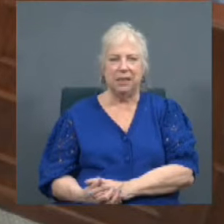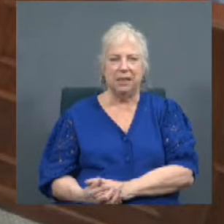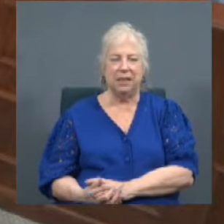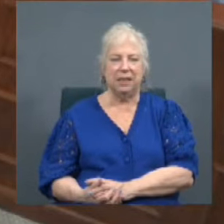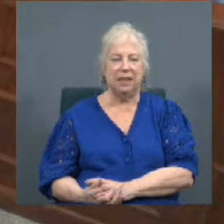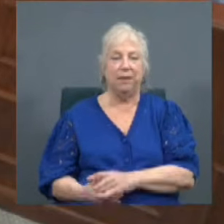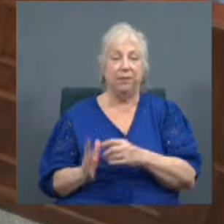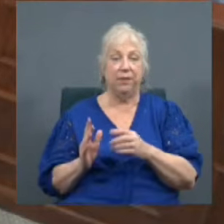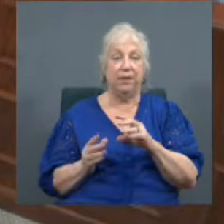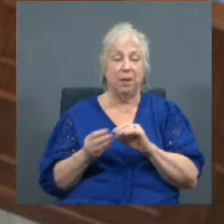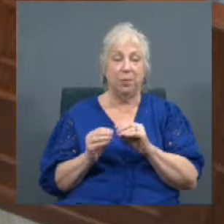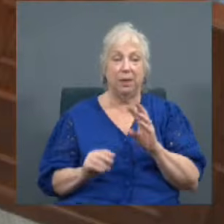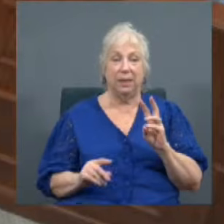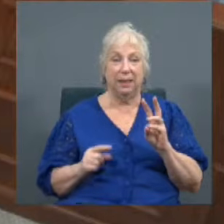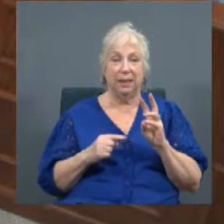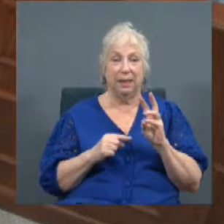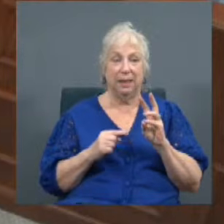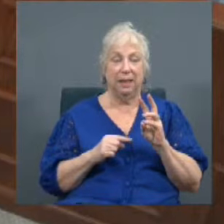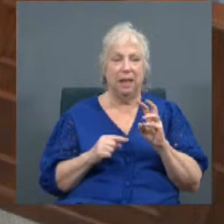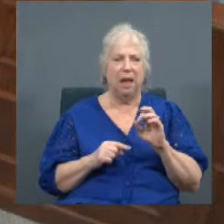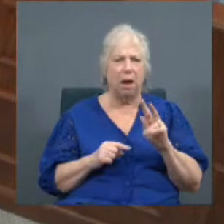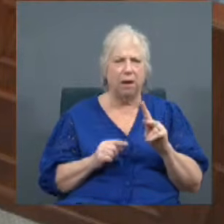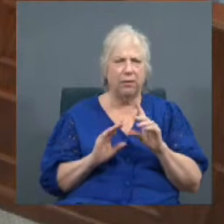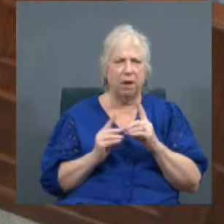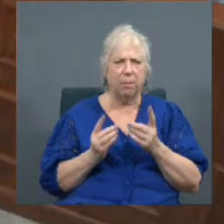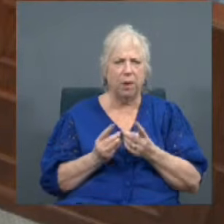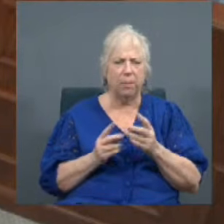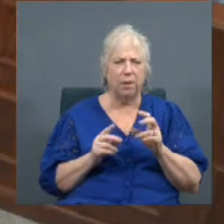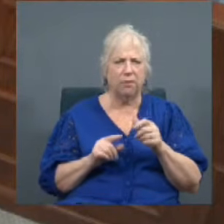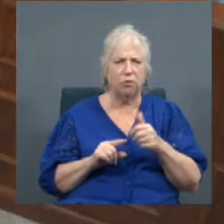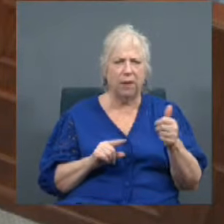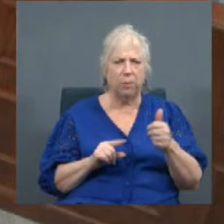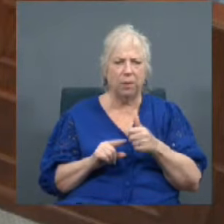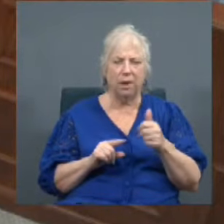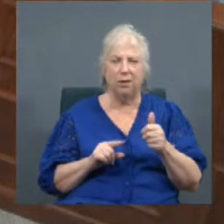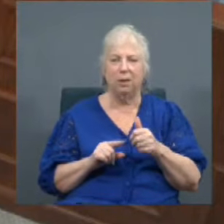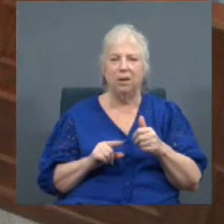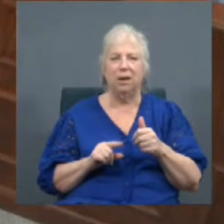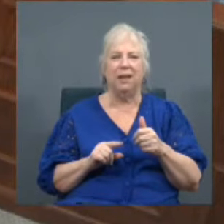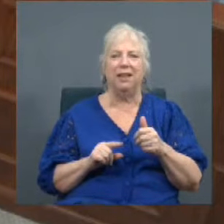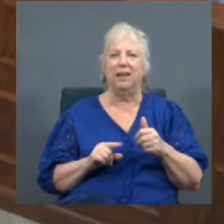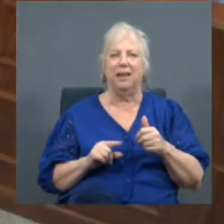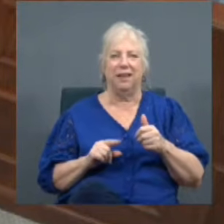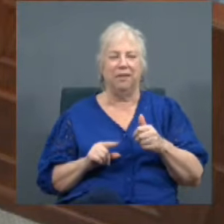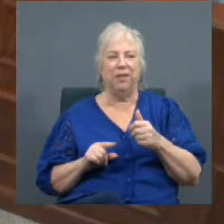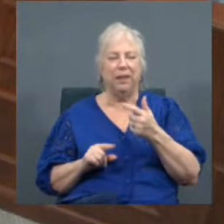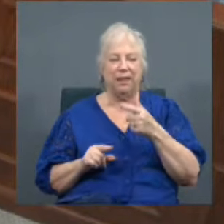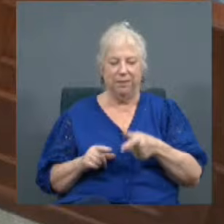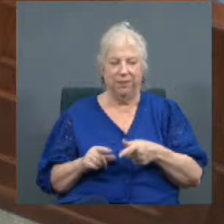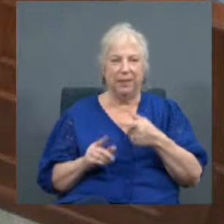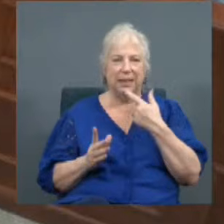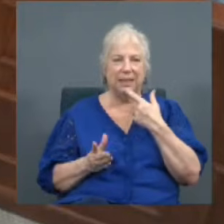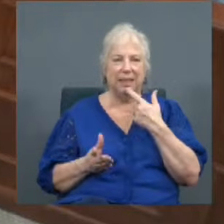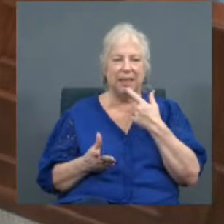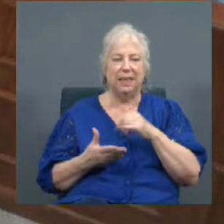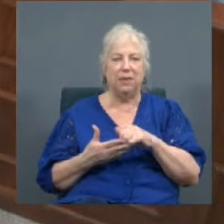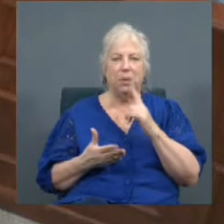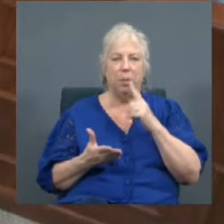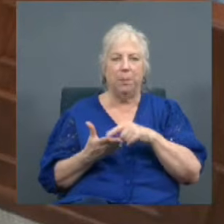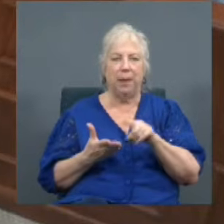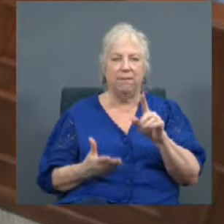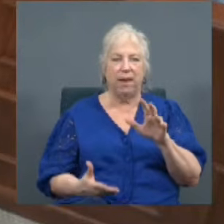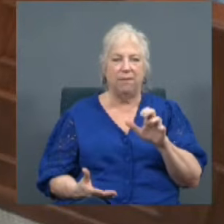this is the one, Arkansas Department of Transportation? Yes, okay. So it says that we're gonna pay